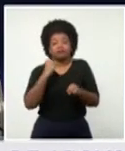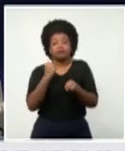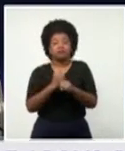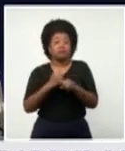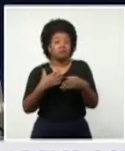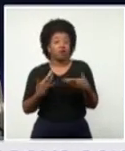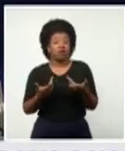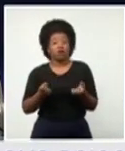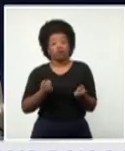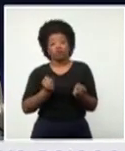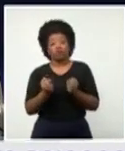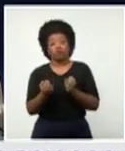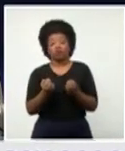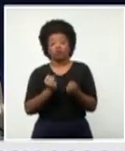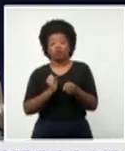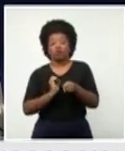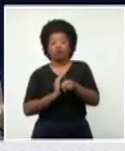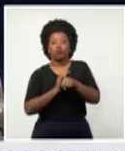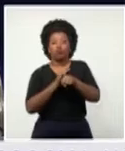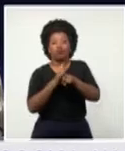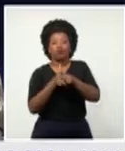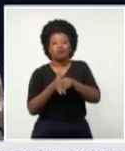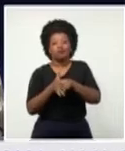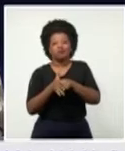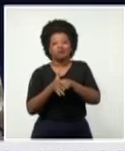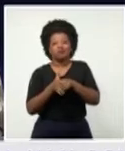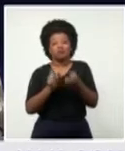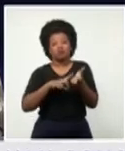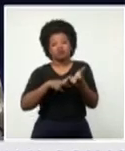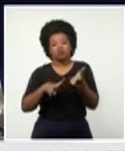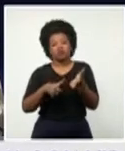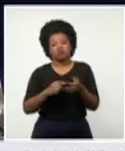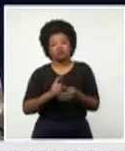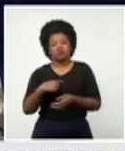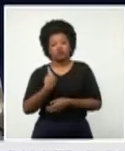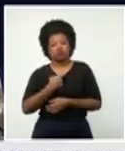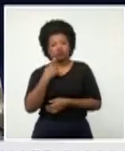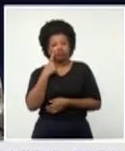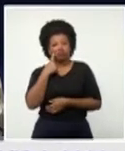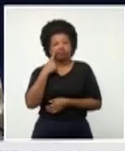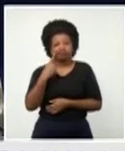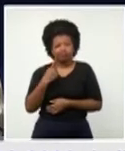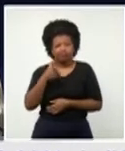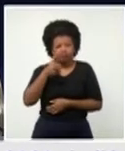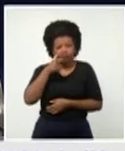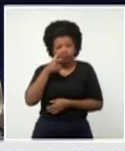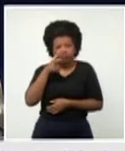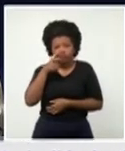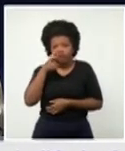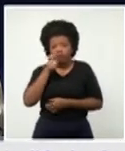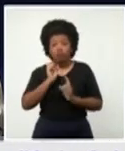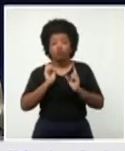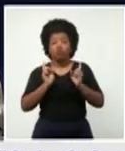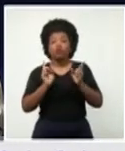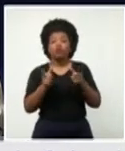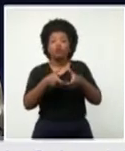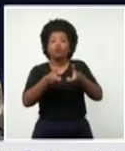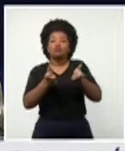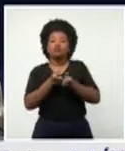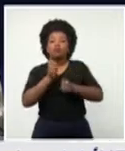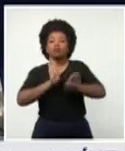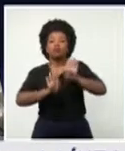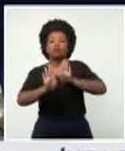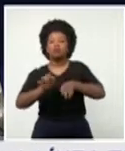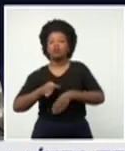to control the pandemic in their territories. We are witness of these efforts at the